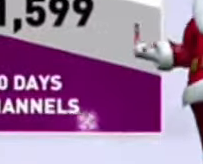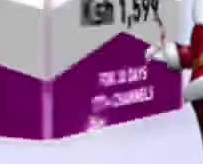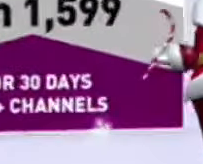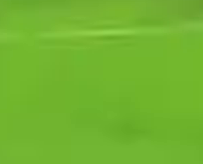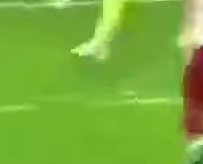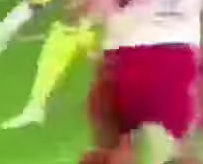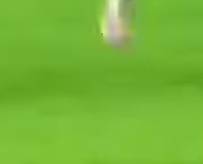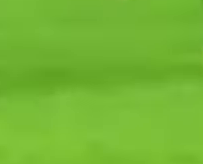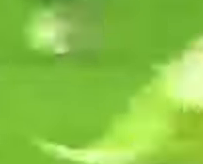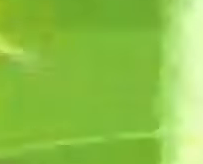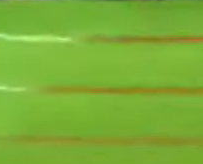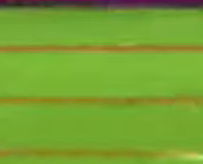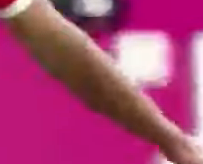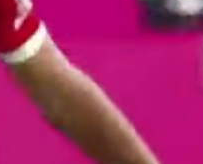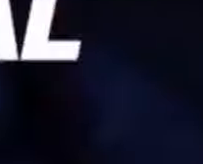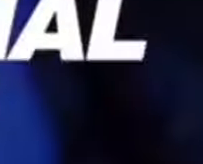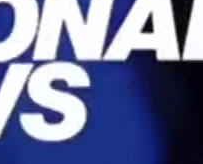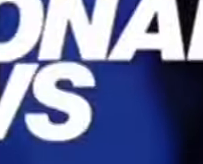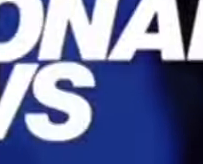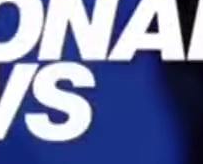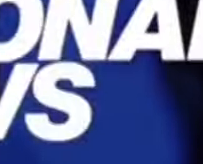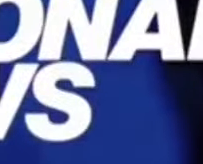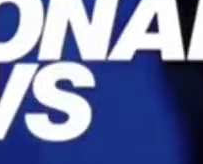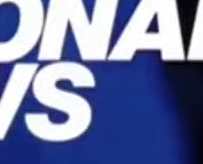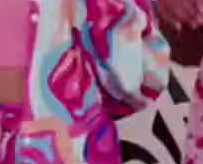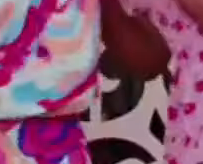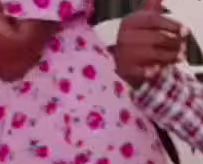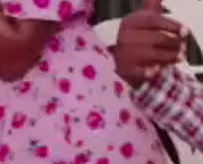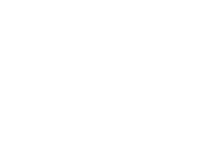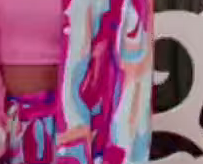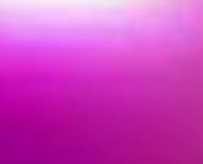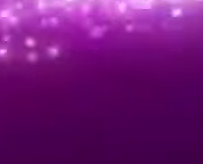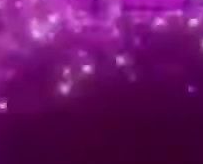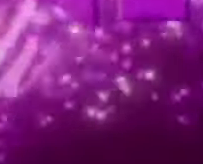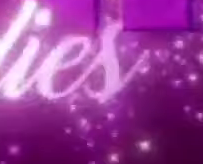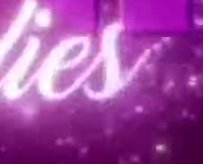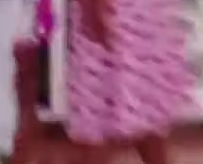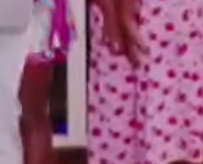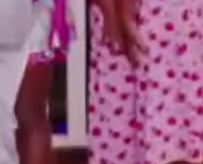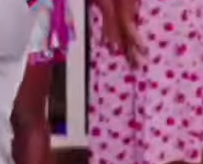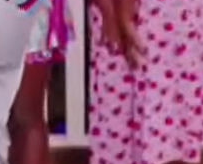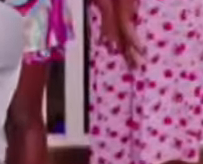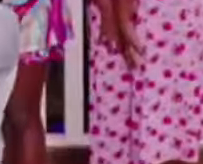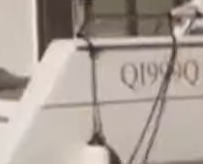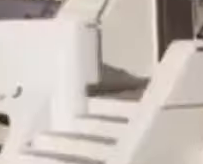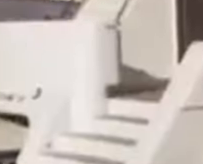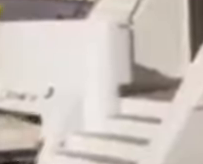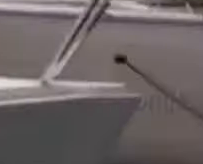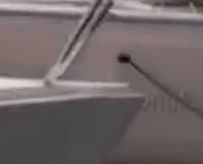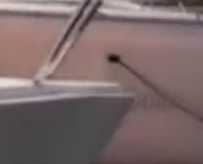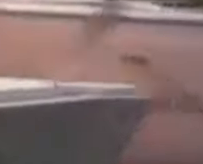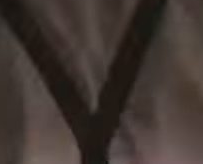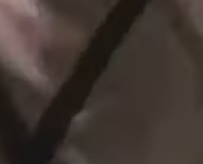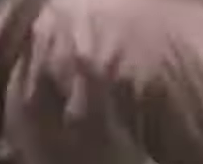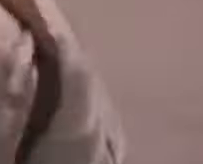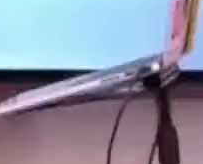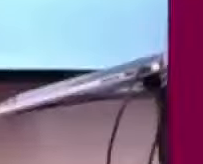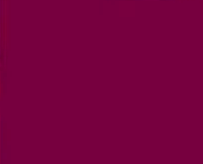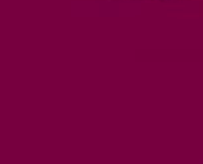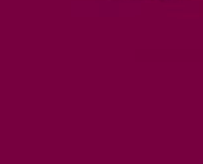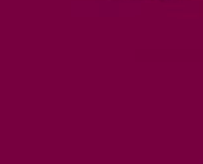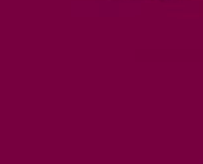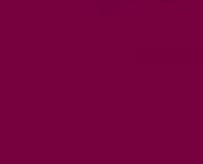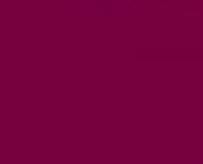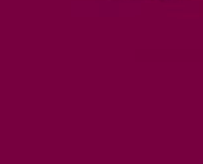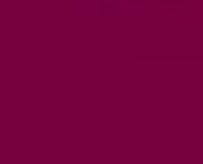subscription today. Watch the big match, catch up on the news, enjoy our new drama series Pink Ladies, and the latest movies. Sing